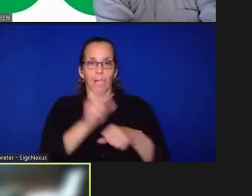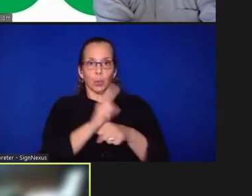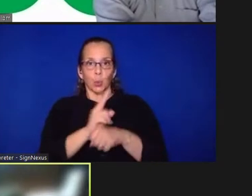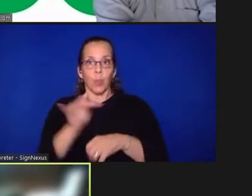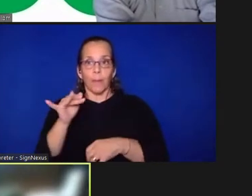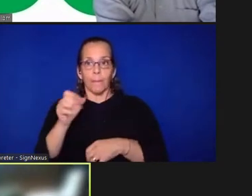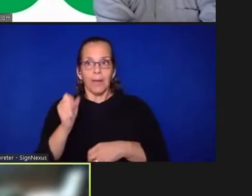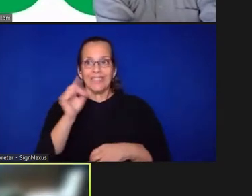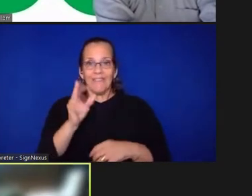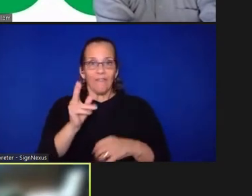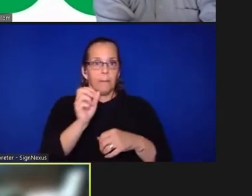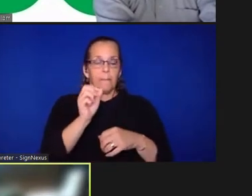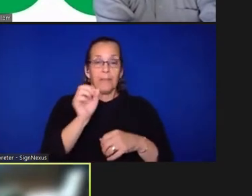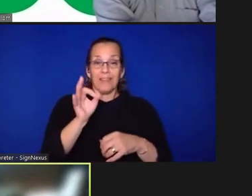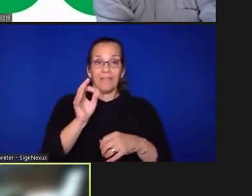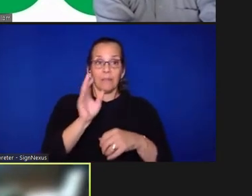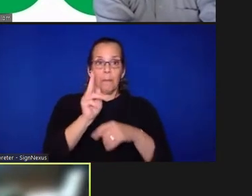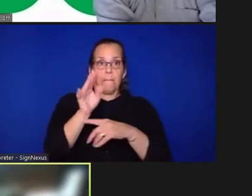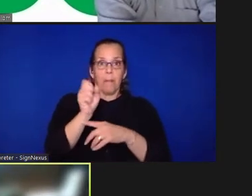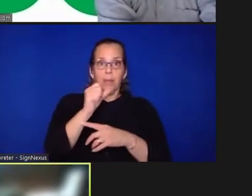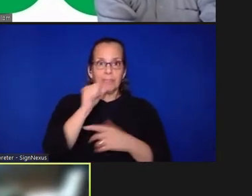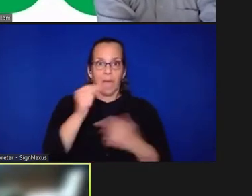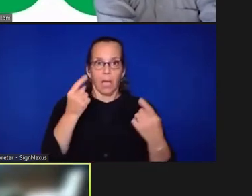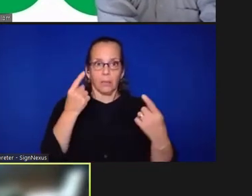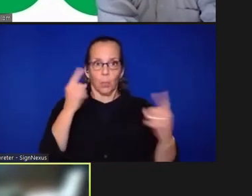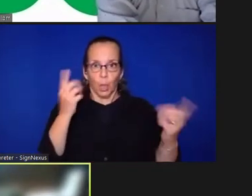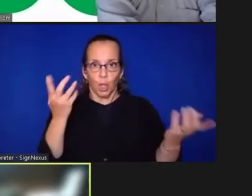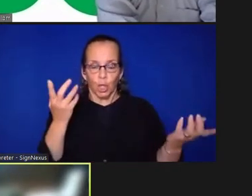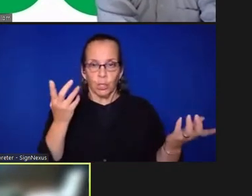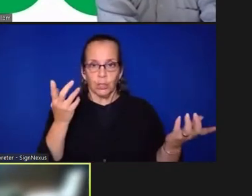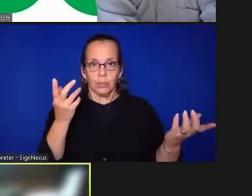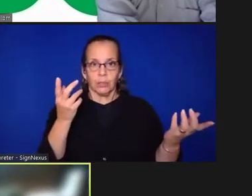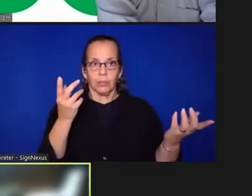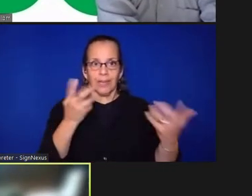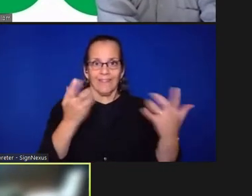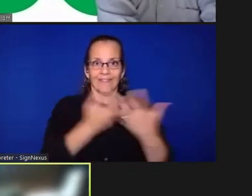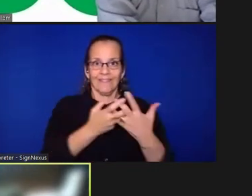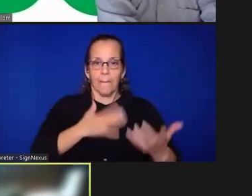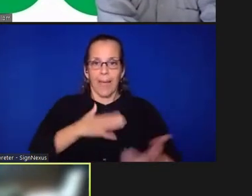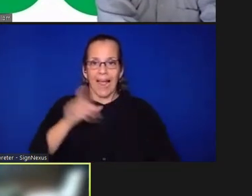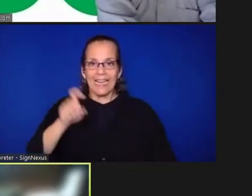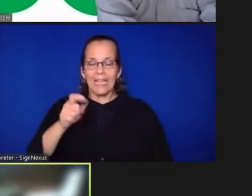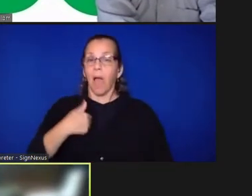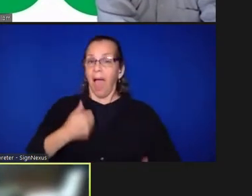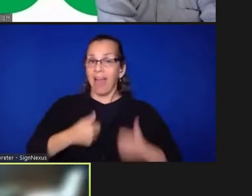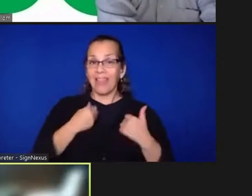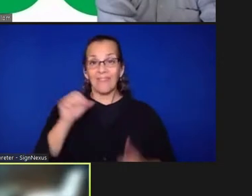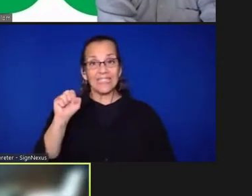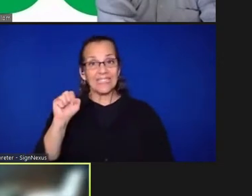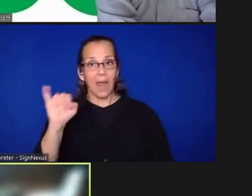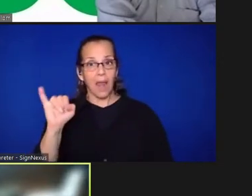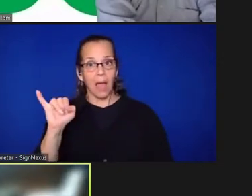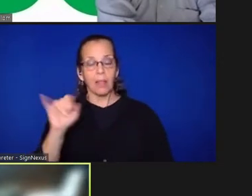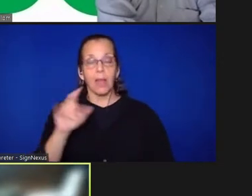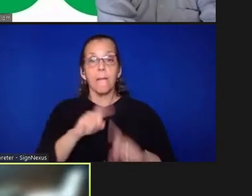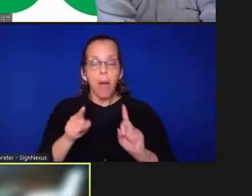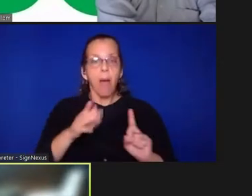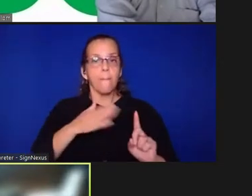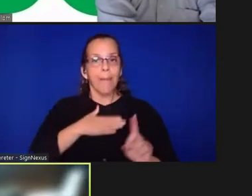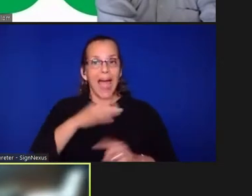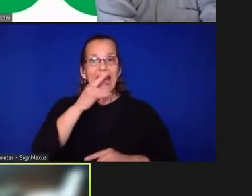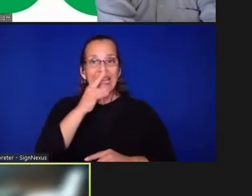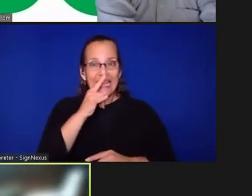need you know the other thing is I live in Staten Island but my kids go to a city-wide School in another